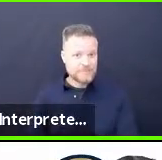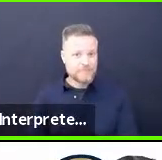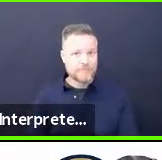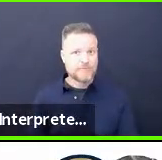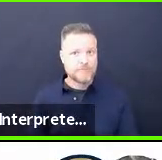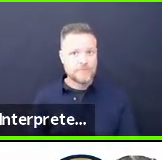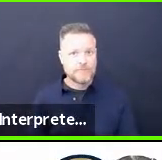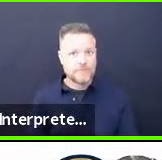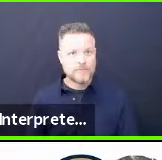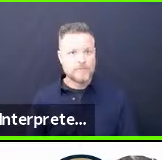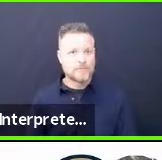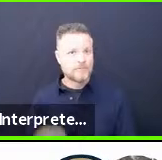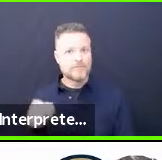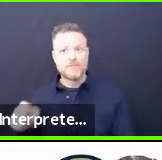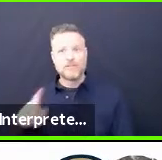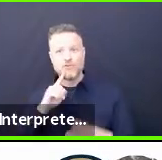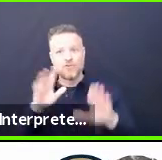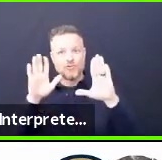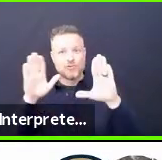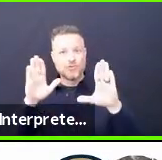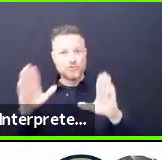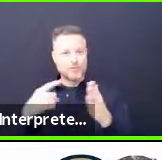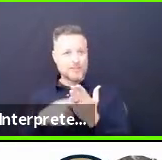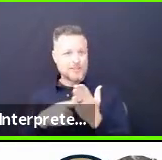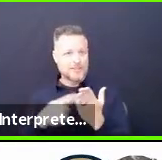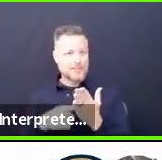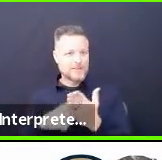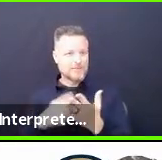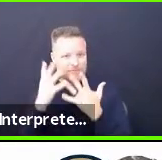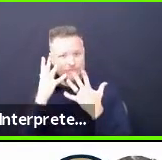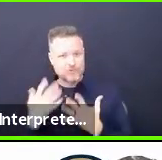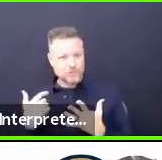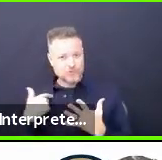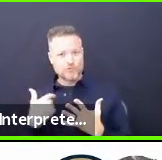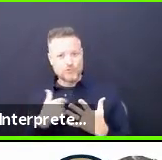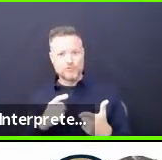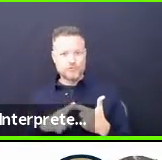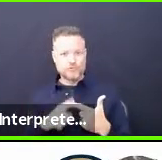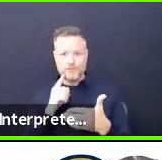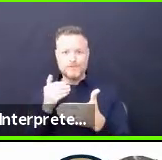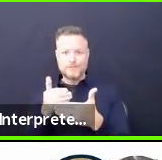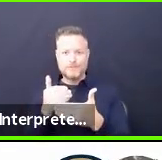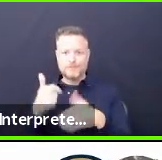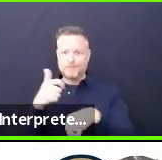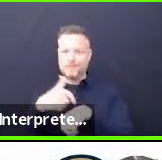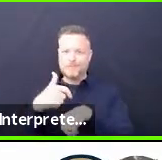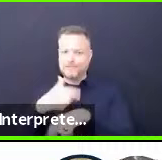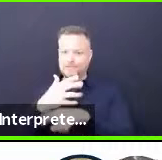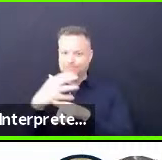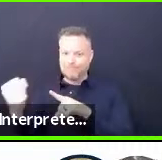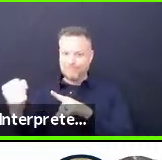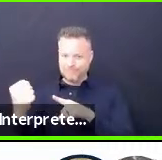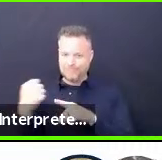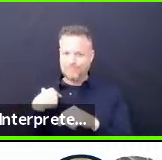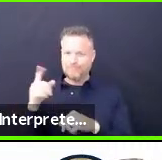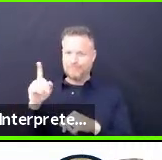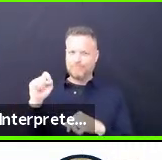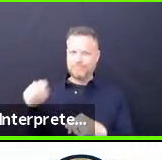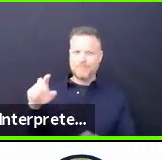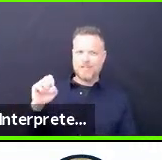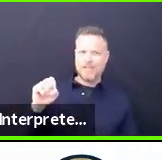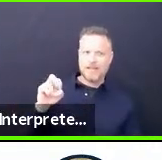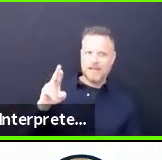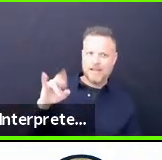comment. you. This has been a great, robust discussion, but unfortunately we are bumping against time. And particularly, I wanted to ask Erica, Nicole,